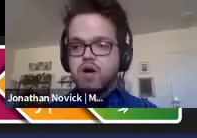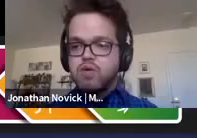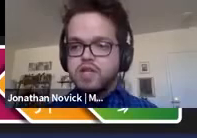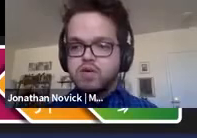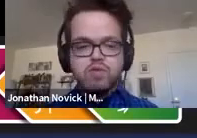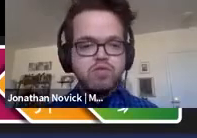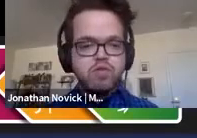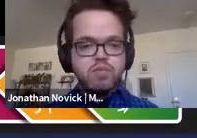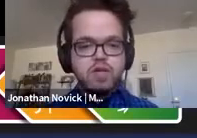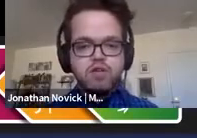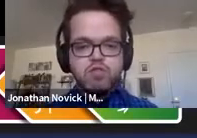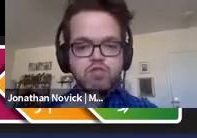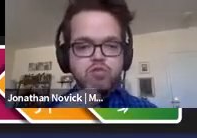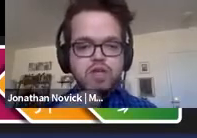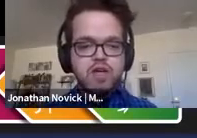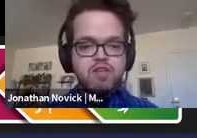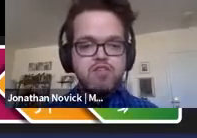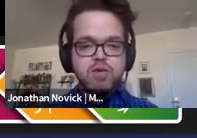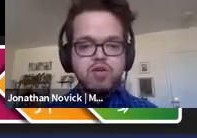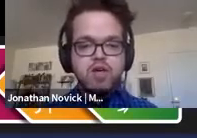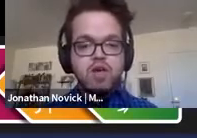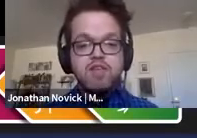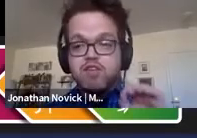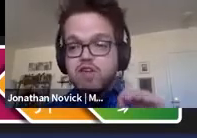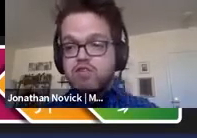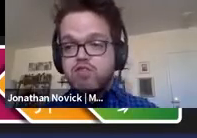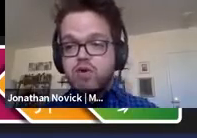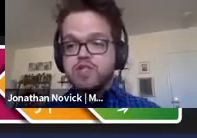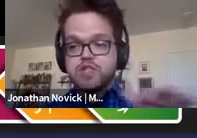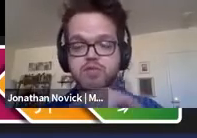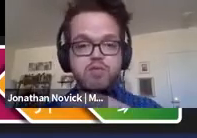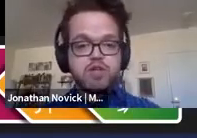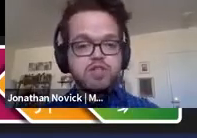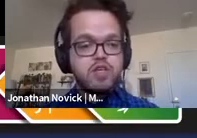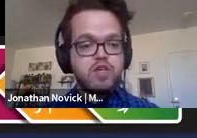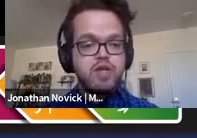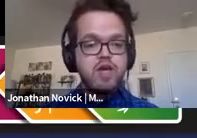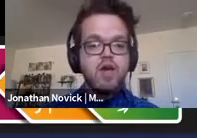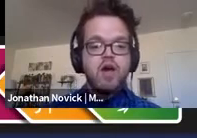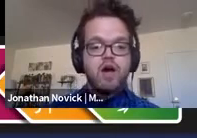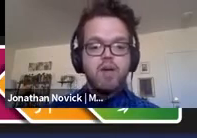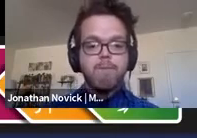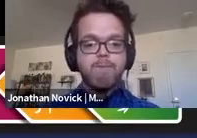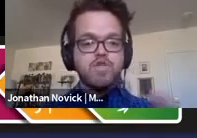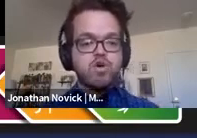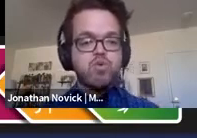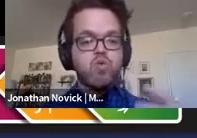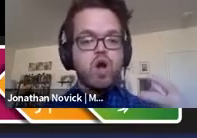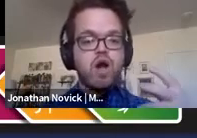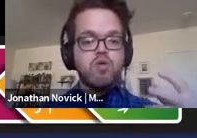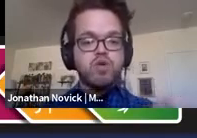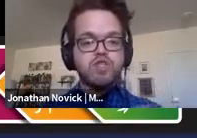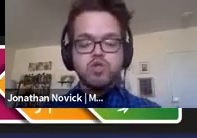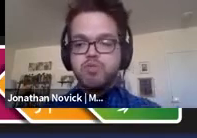So I will take over from here. So social media accessibility, this actually answers the question that somebody put into the Q&A. So